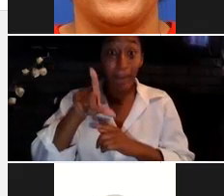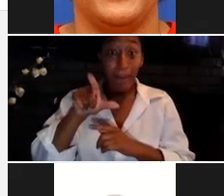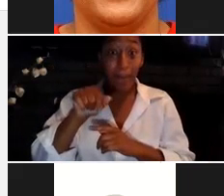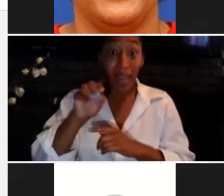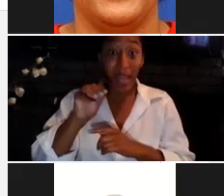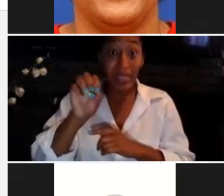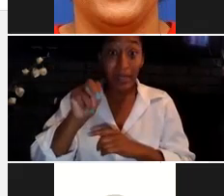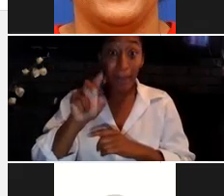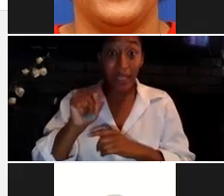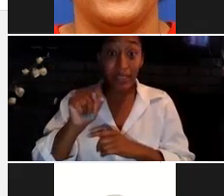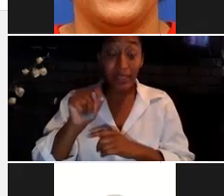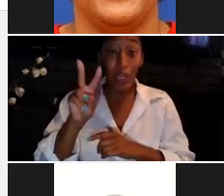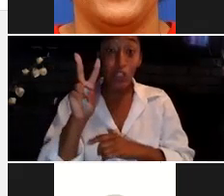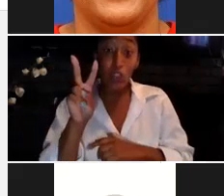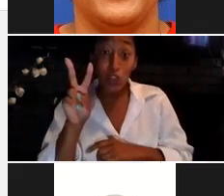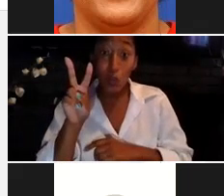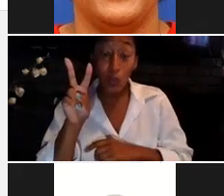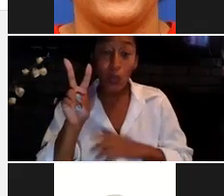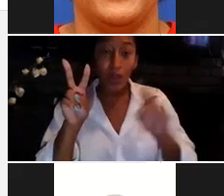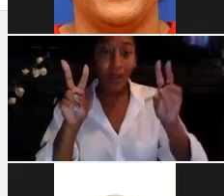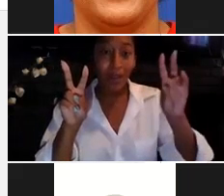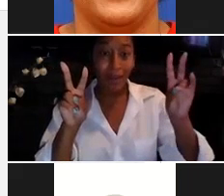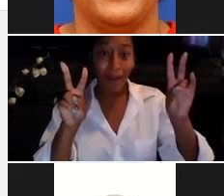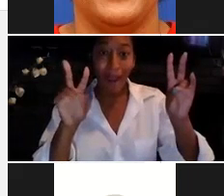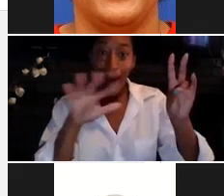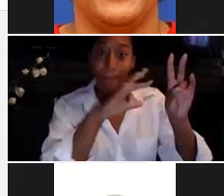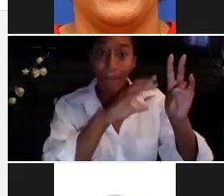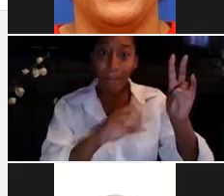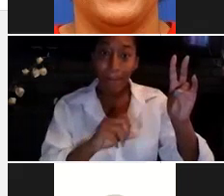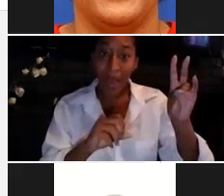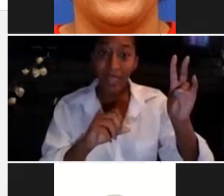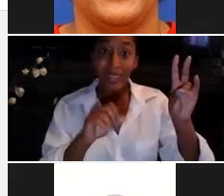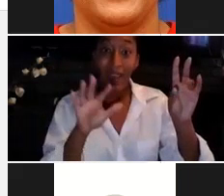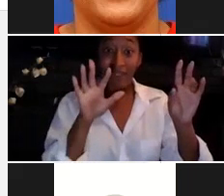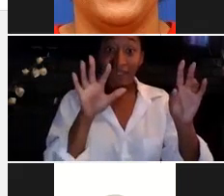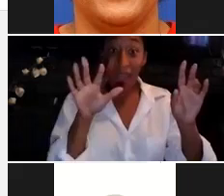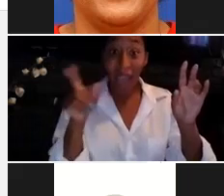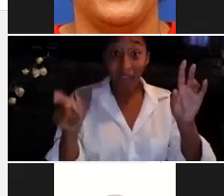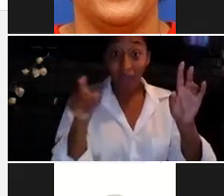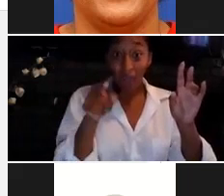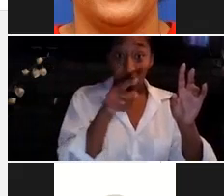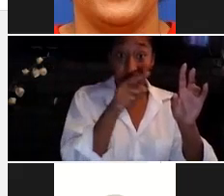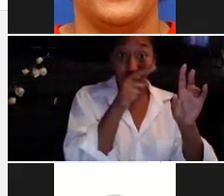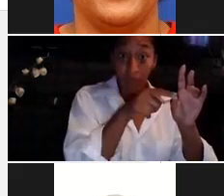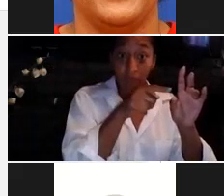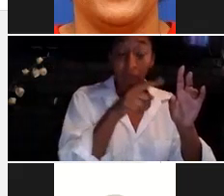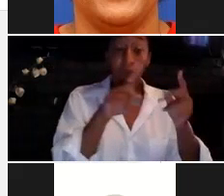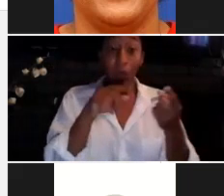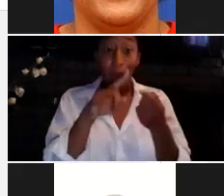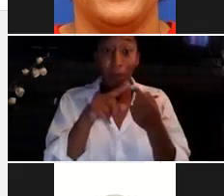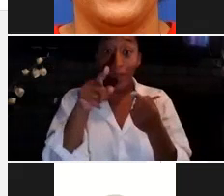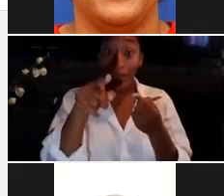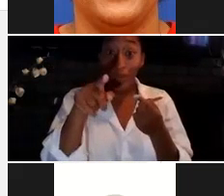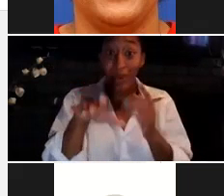situation, this is very important here, because when you're finding displacement, you have to be careful, because it says